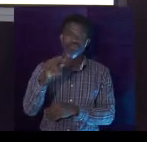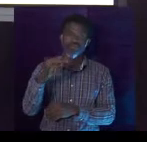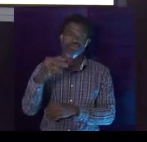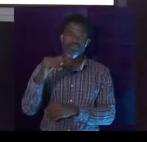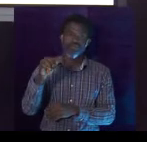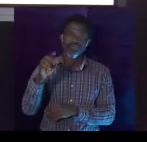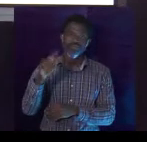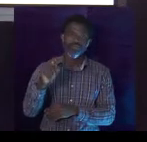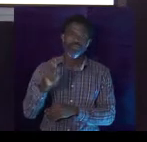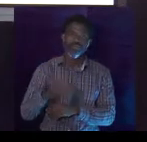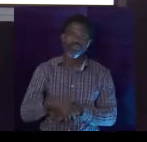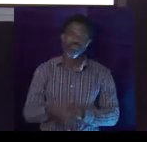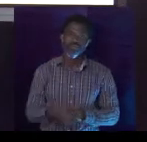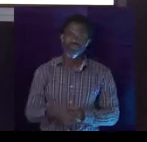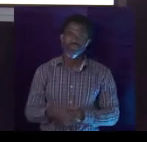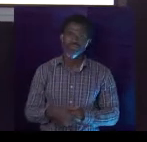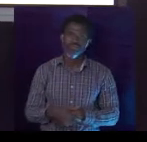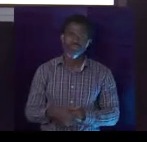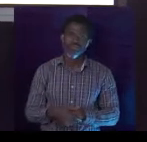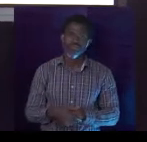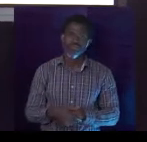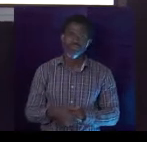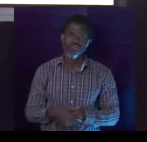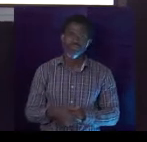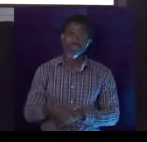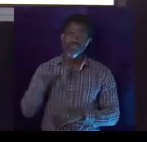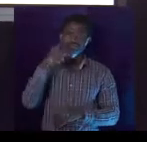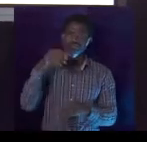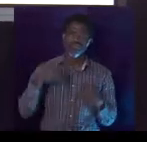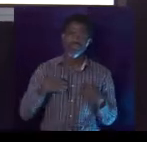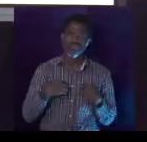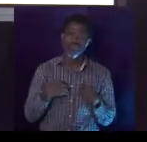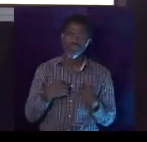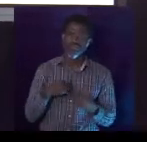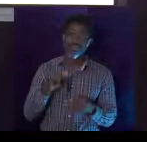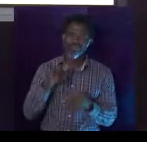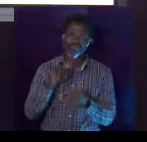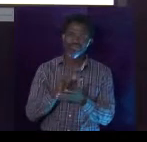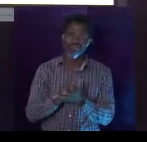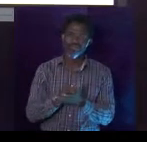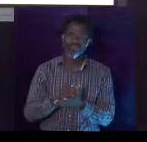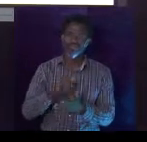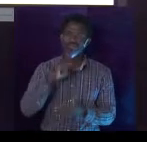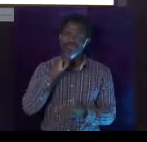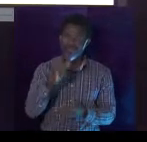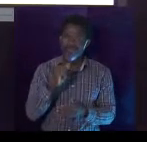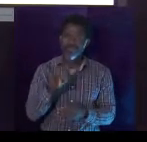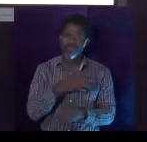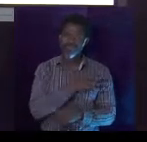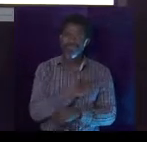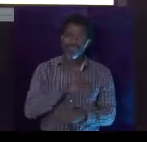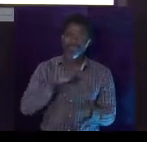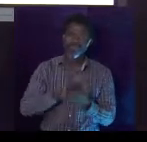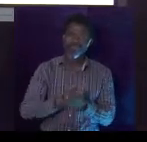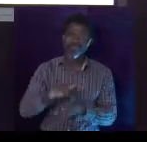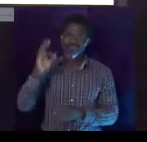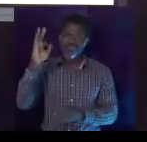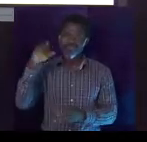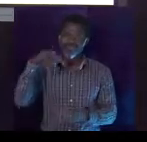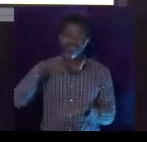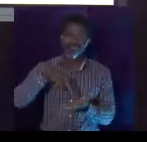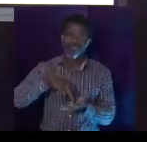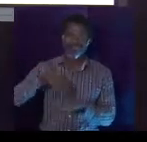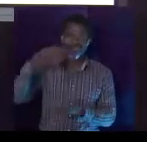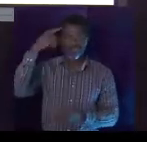because it might just come in the spelling bee class of Antiphony. Now, you have that knot and you have F, and that knot again stands for